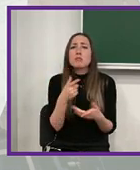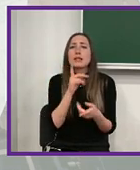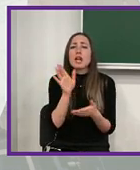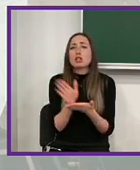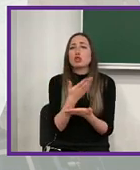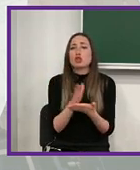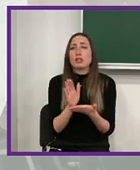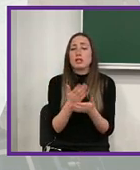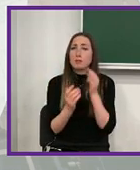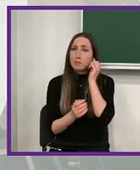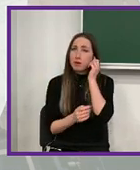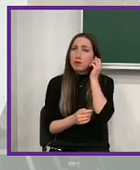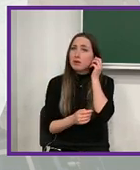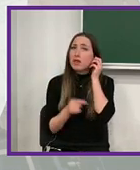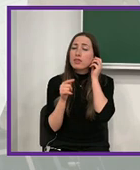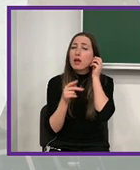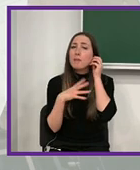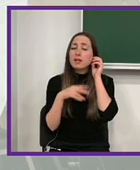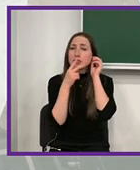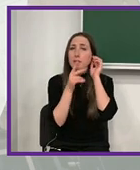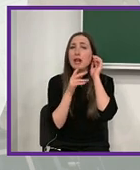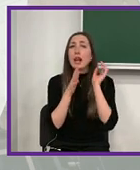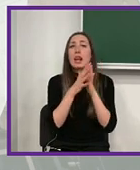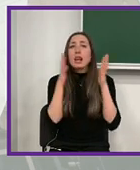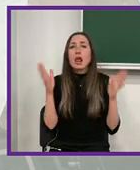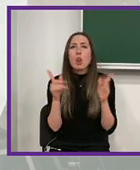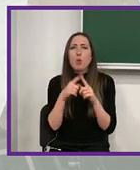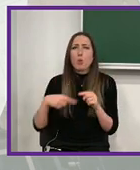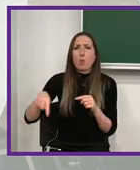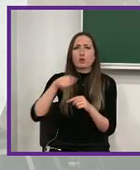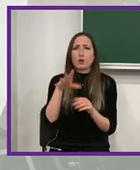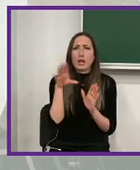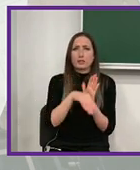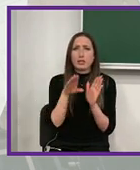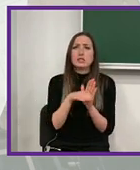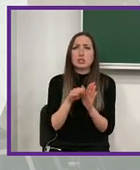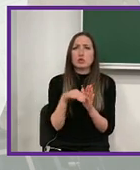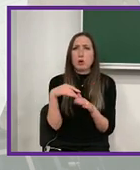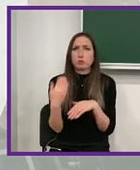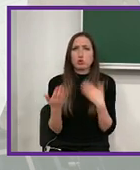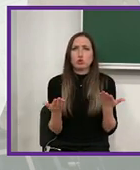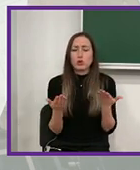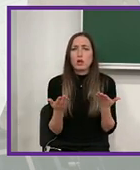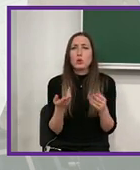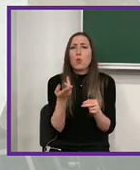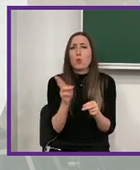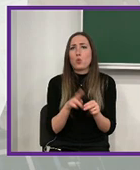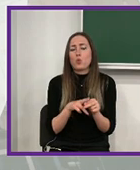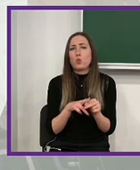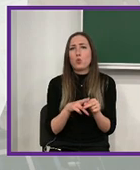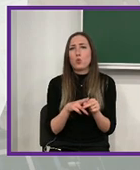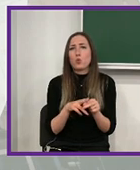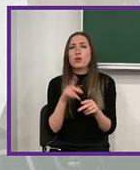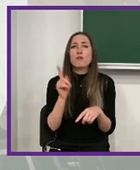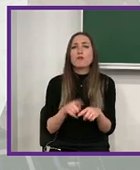of stakeholders and an affected stakeholder, which is basically an individual whose human rights have been affected